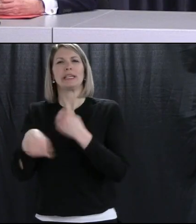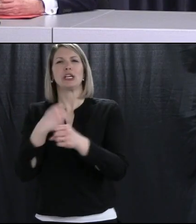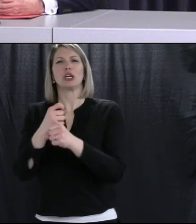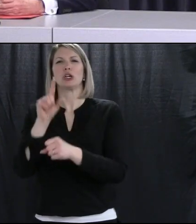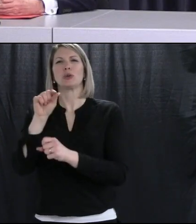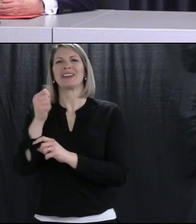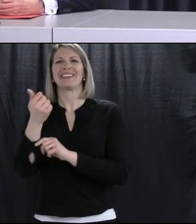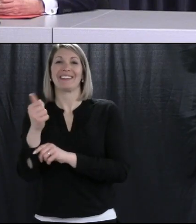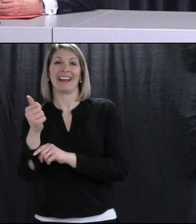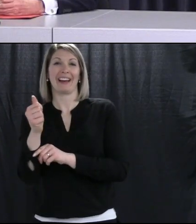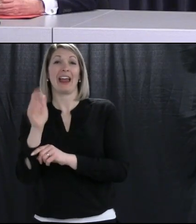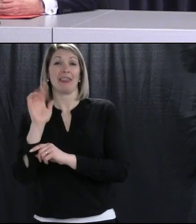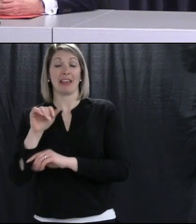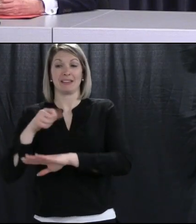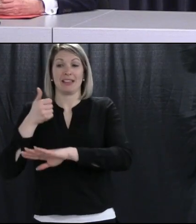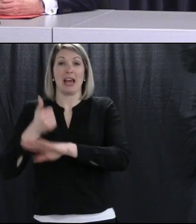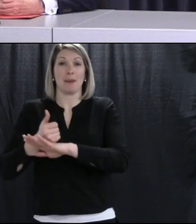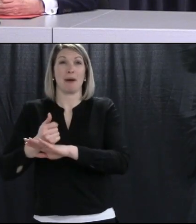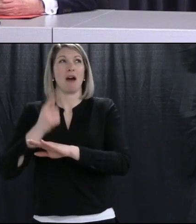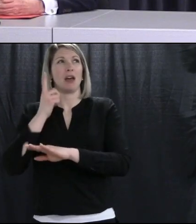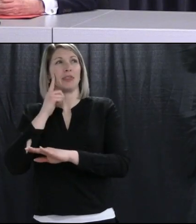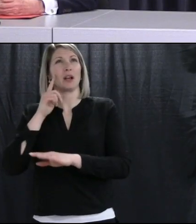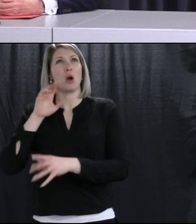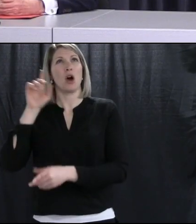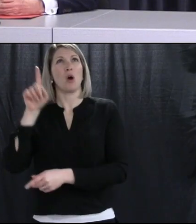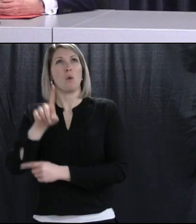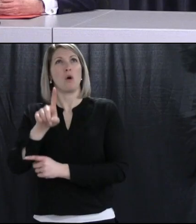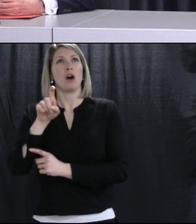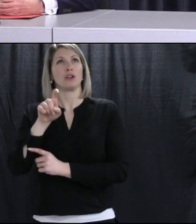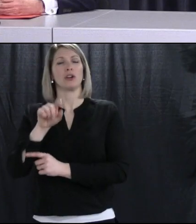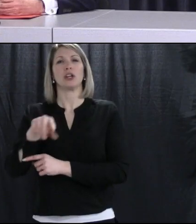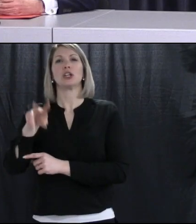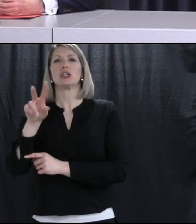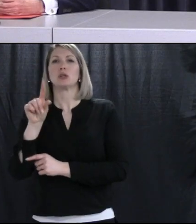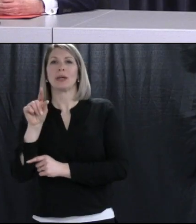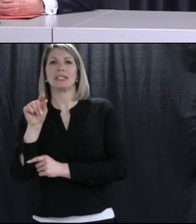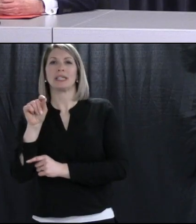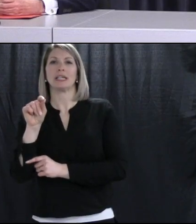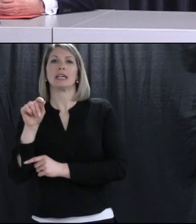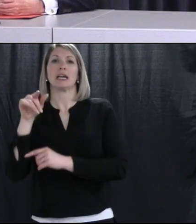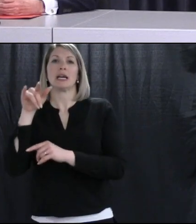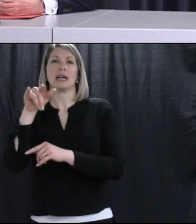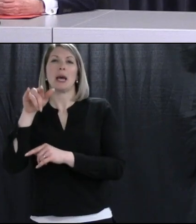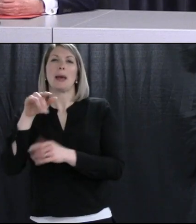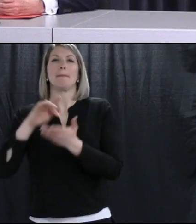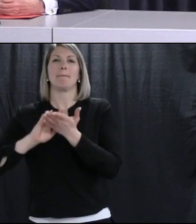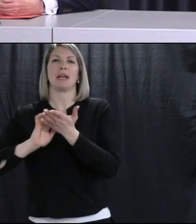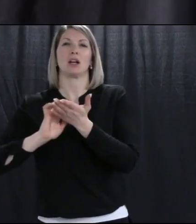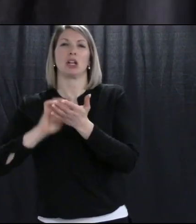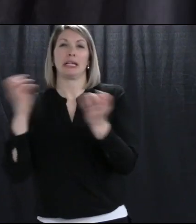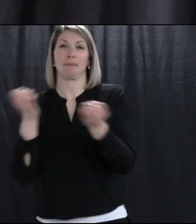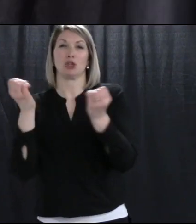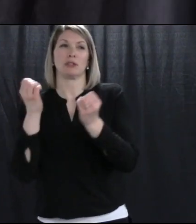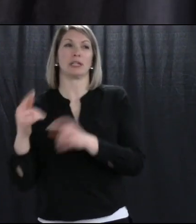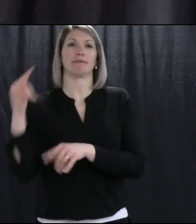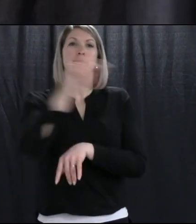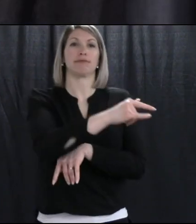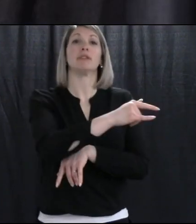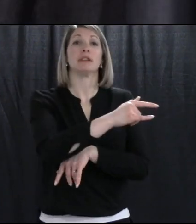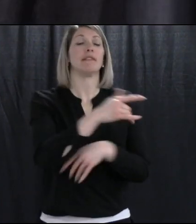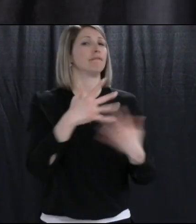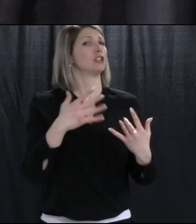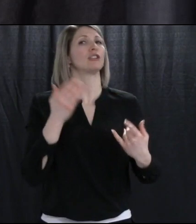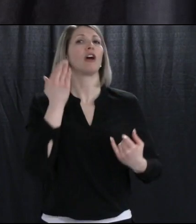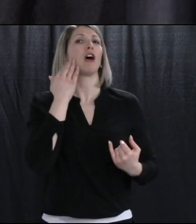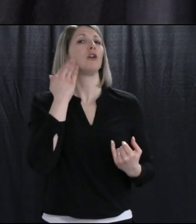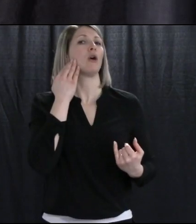think, 120 medevacs, which would have had to go in through search and rescue or other means, into skedevacs